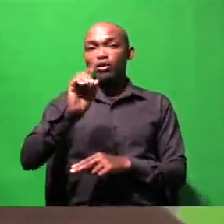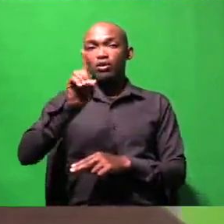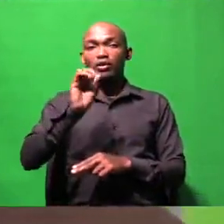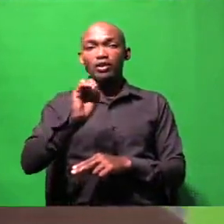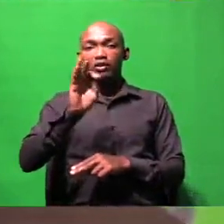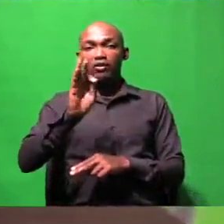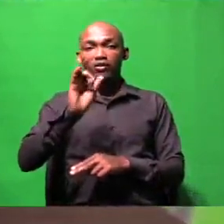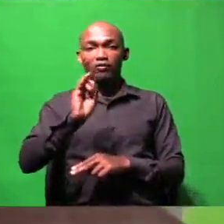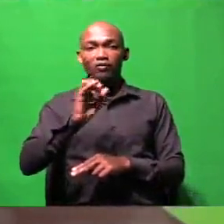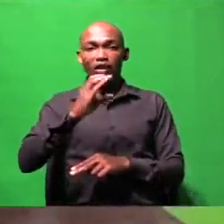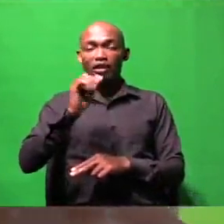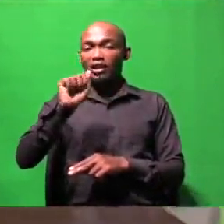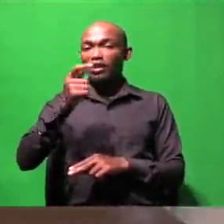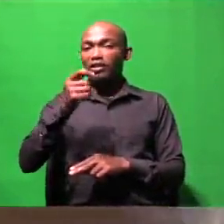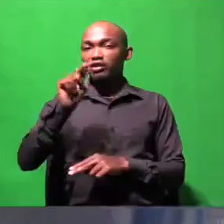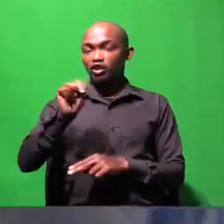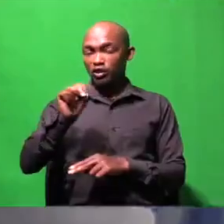of Dalton theory.